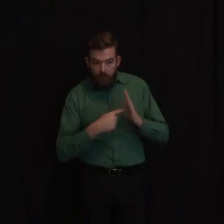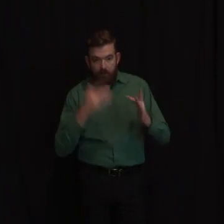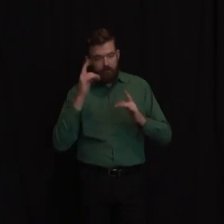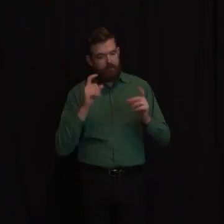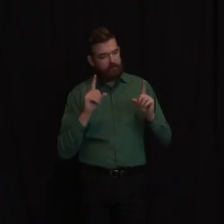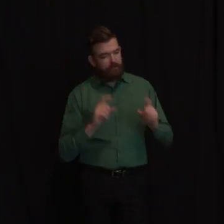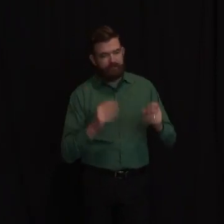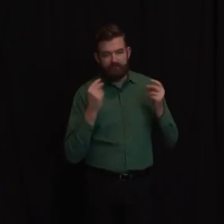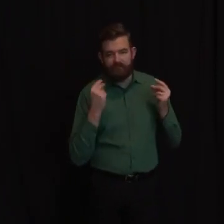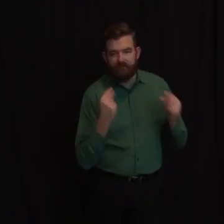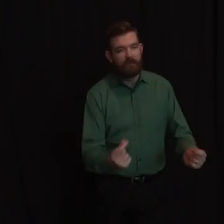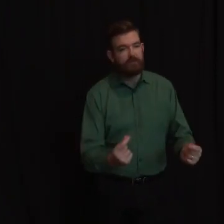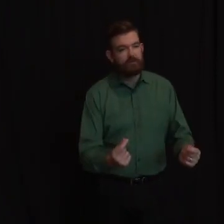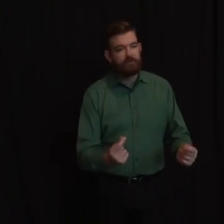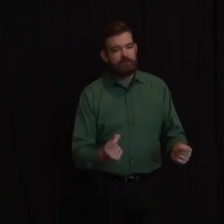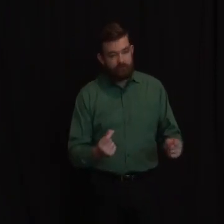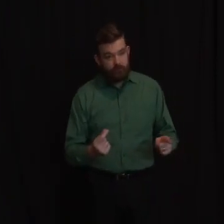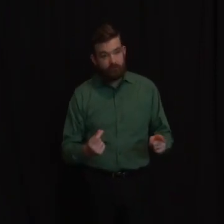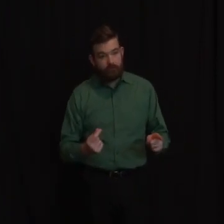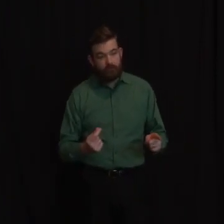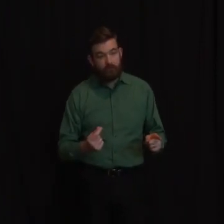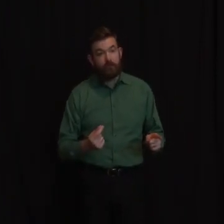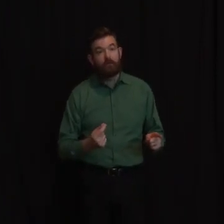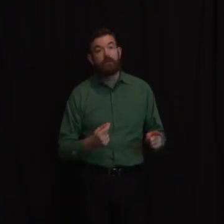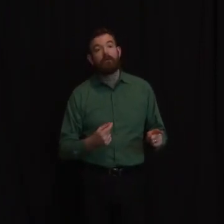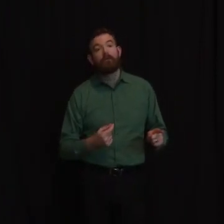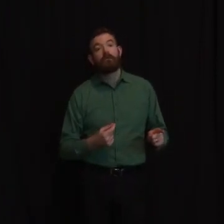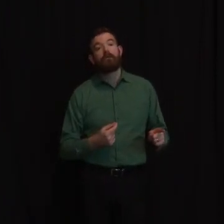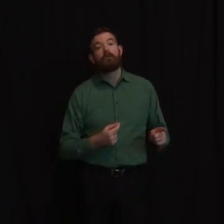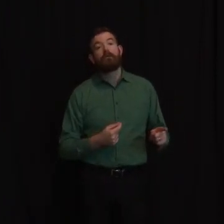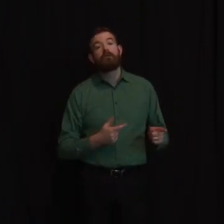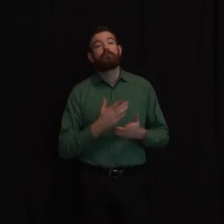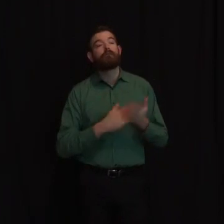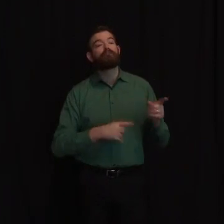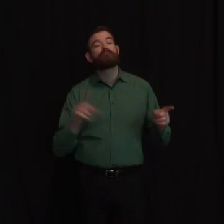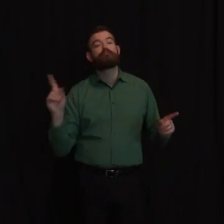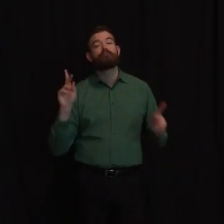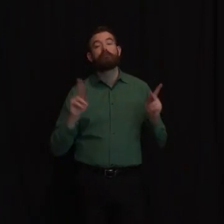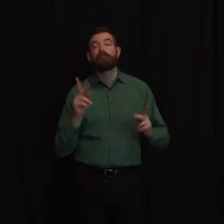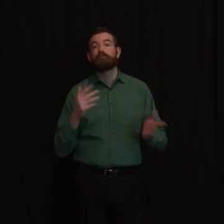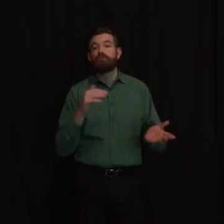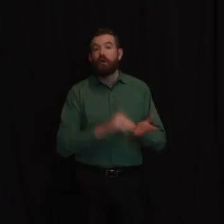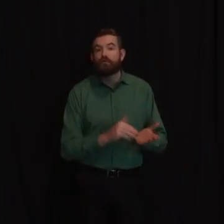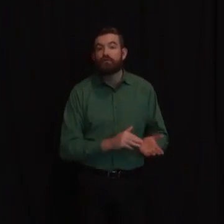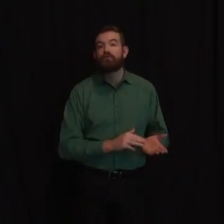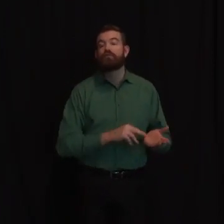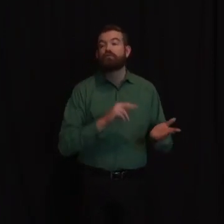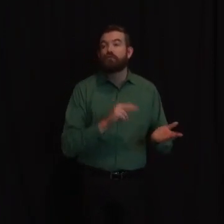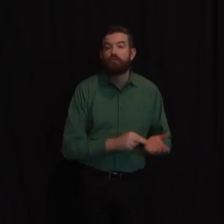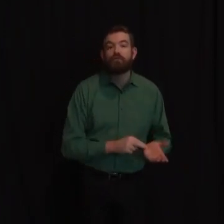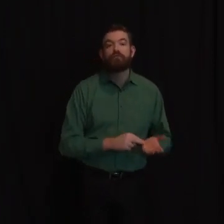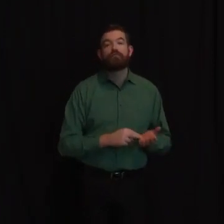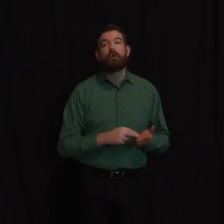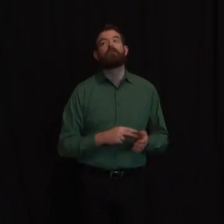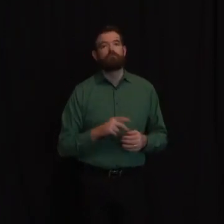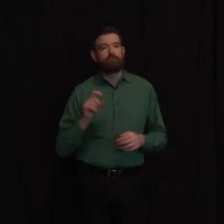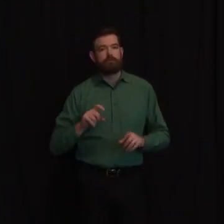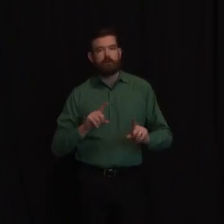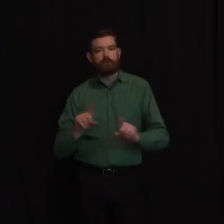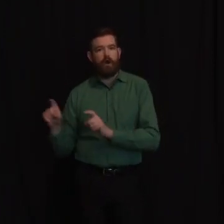to ensure that certain populations, such as our healthcare workers and so forth, who are coming into regular contact with ill